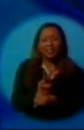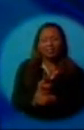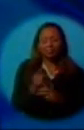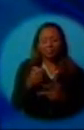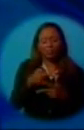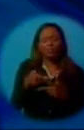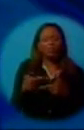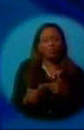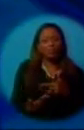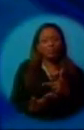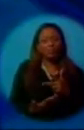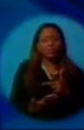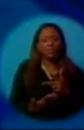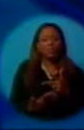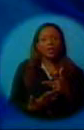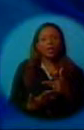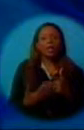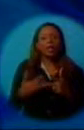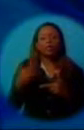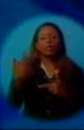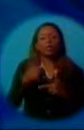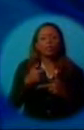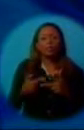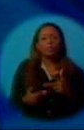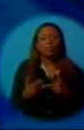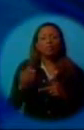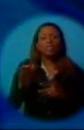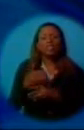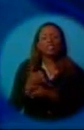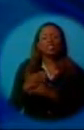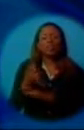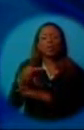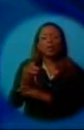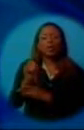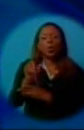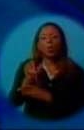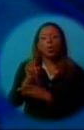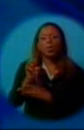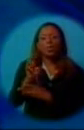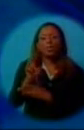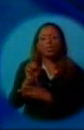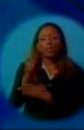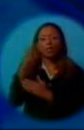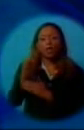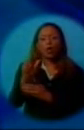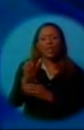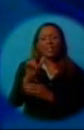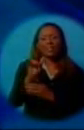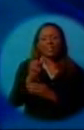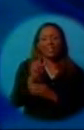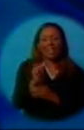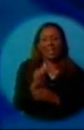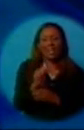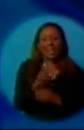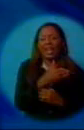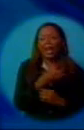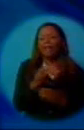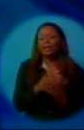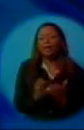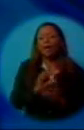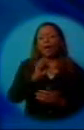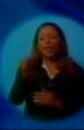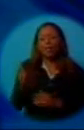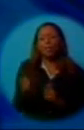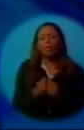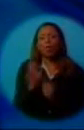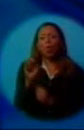Vincent and the Grenadines are the three shareholders of the regional airline, and Spencer said that some CARICOM countries, even those in the OECS,